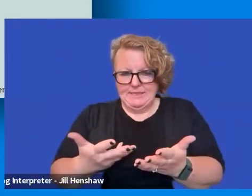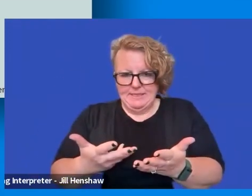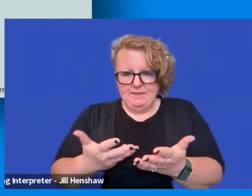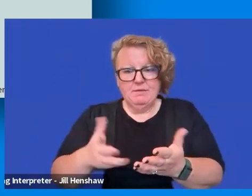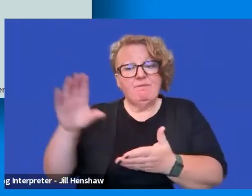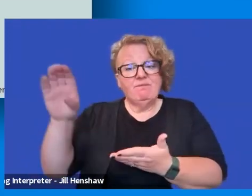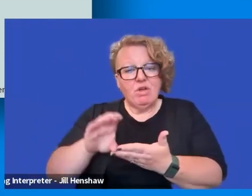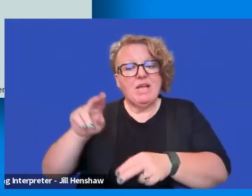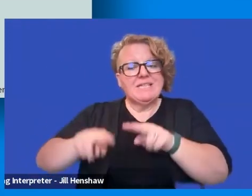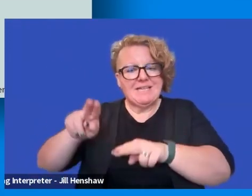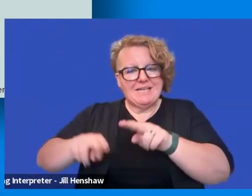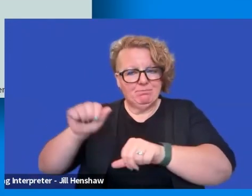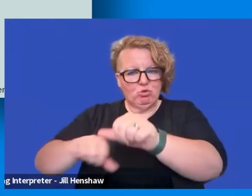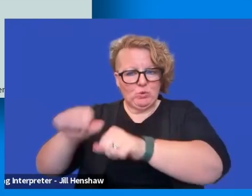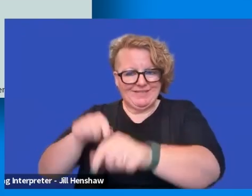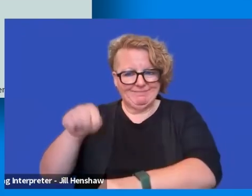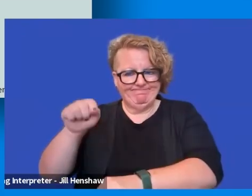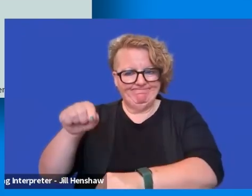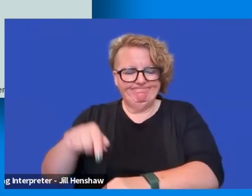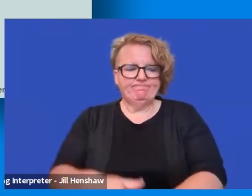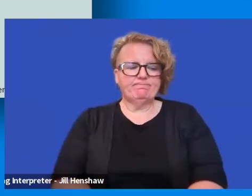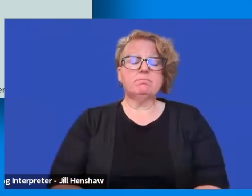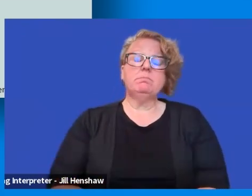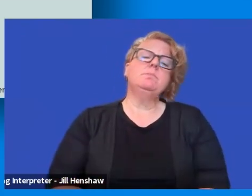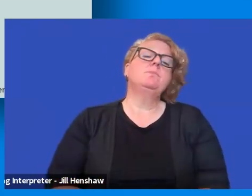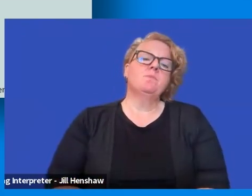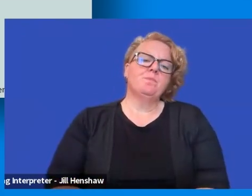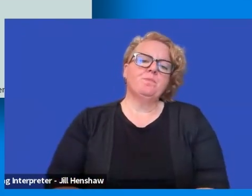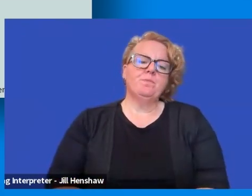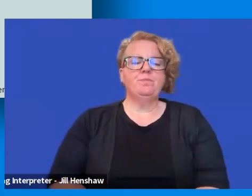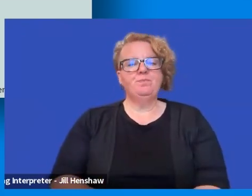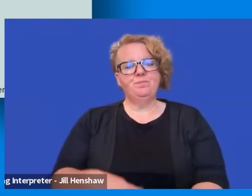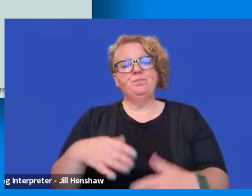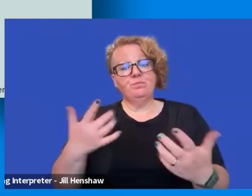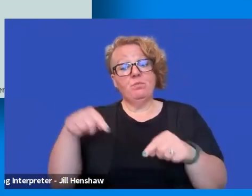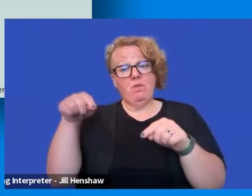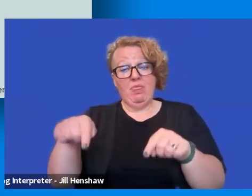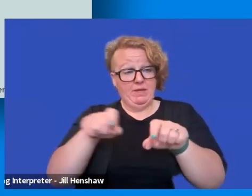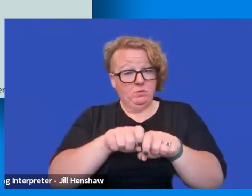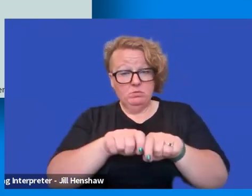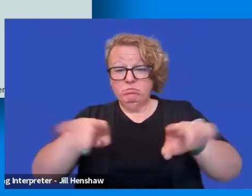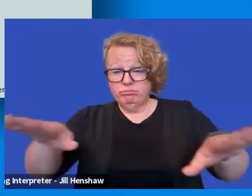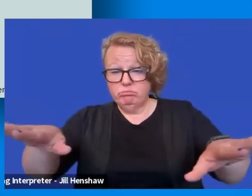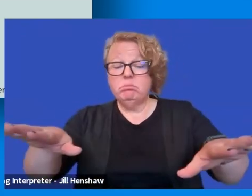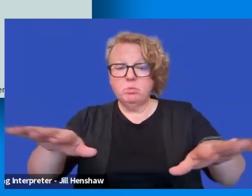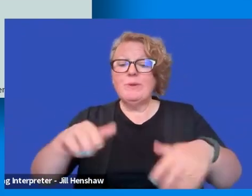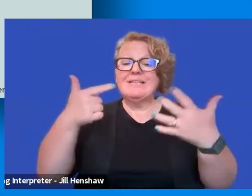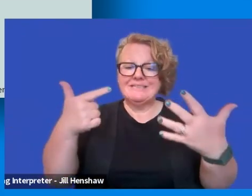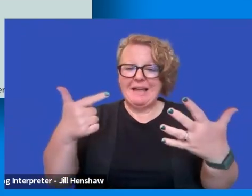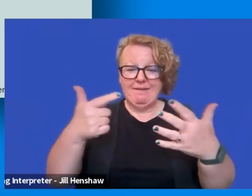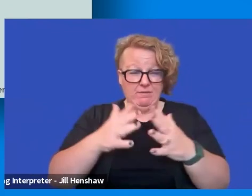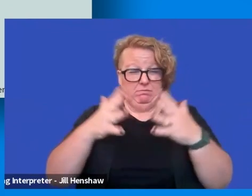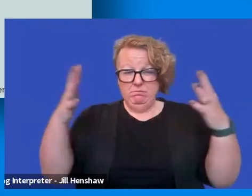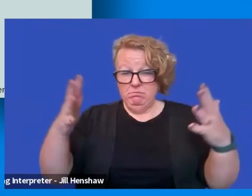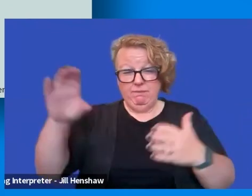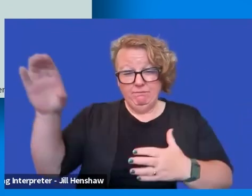funding assessment process. So this call for the study was circulated with 7 major UK funding bodies, and